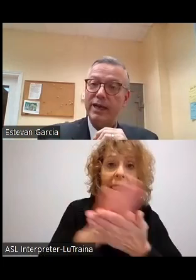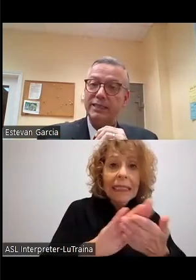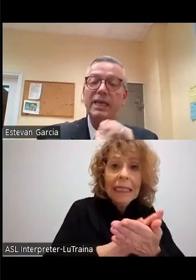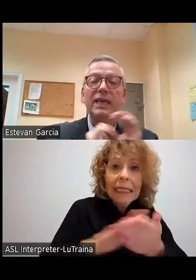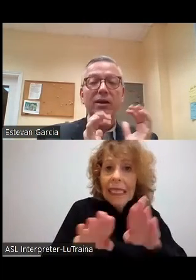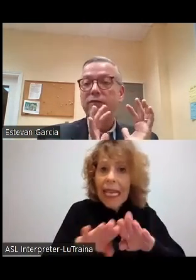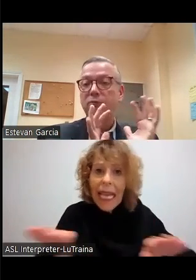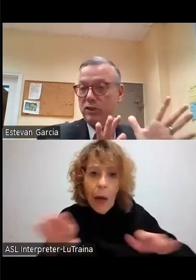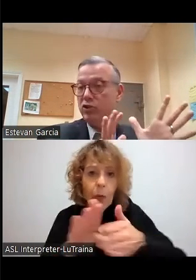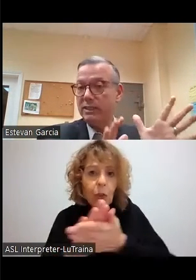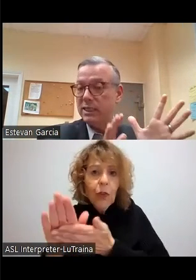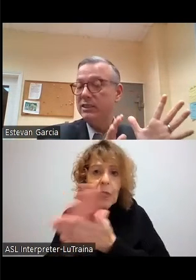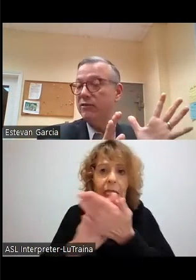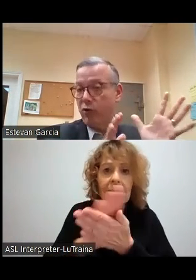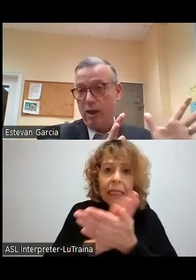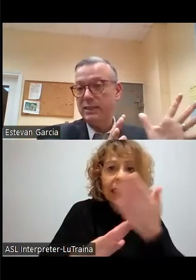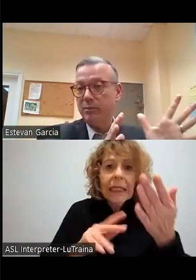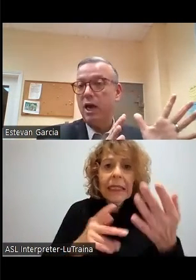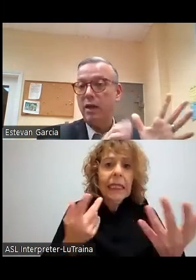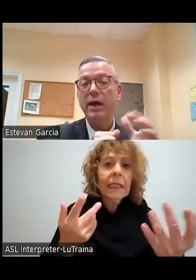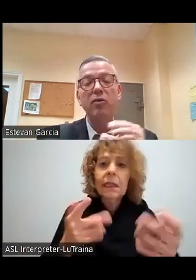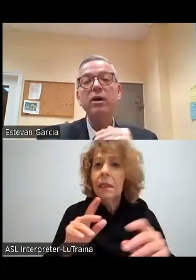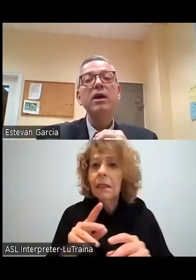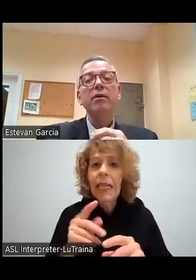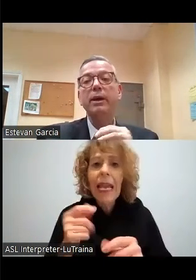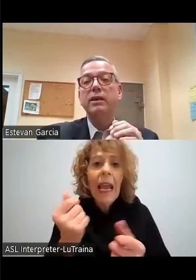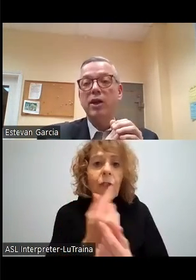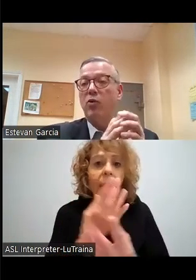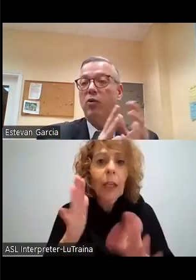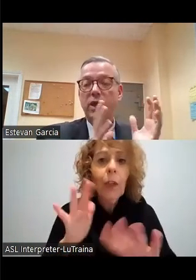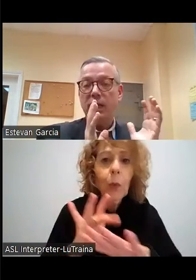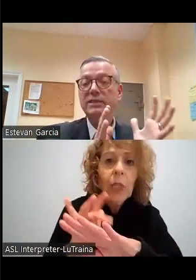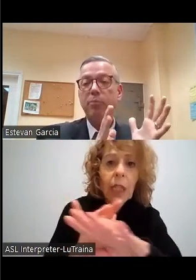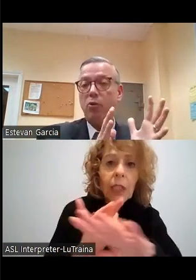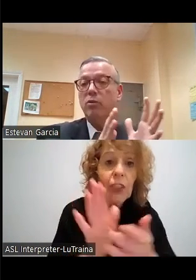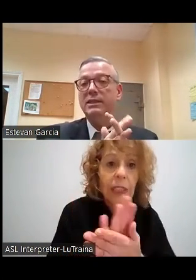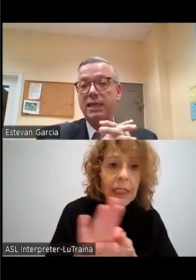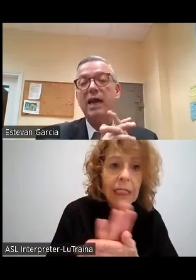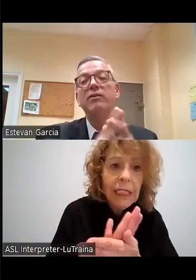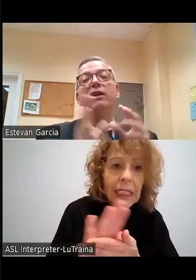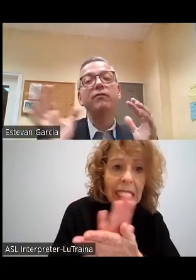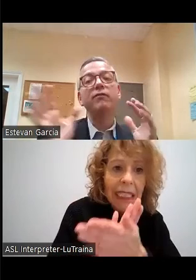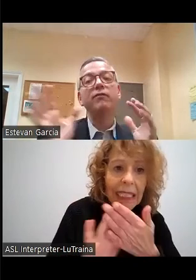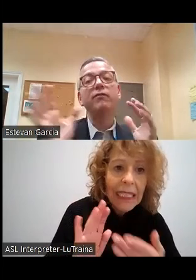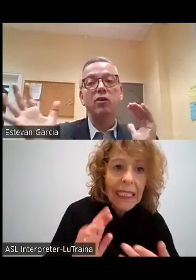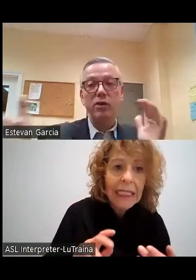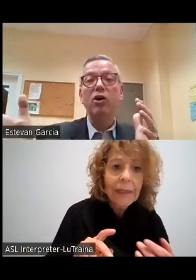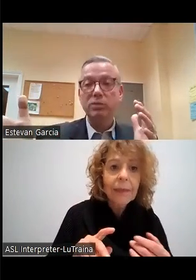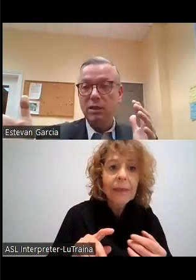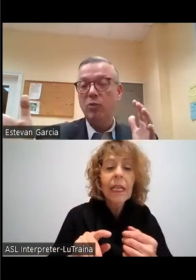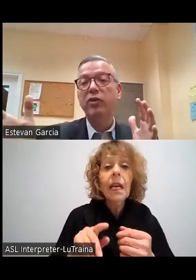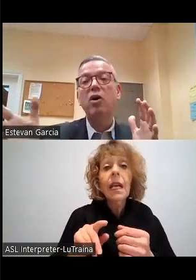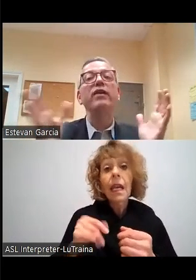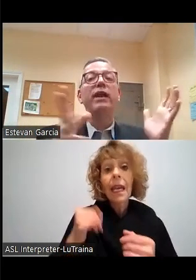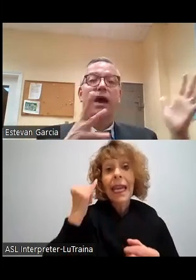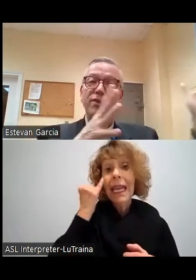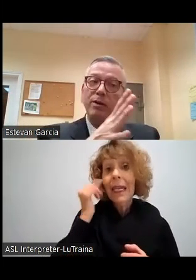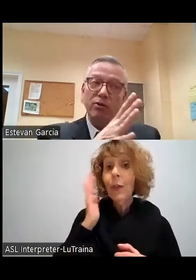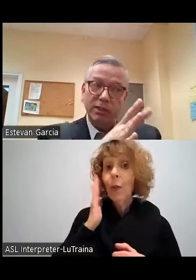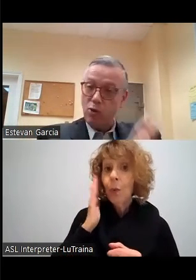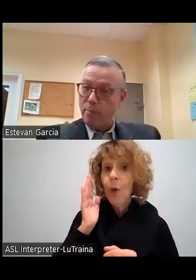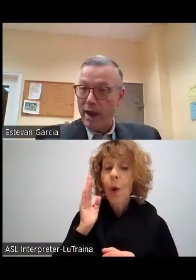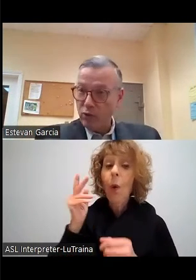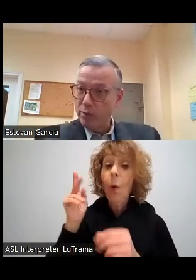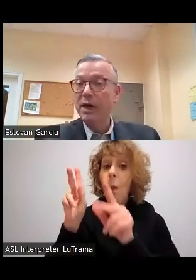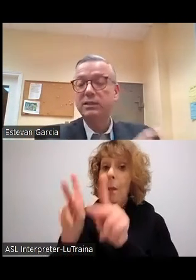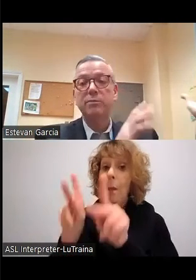has COVID-19. We've stressed this for quite some time now, but it is important to say that if you know someone with COVID, have them use